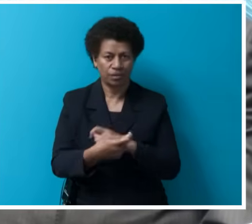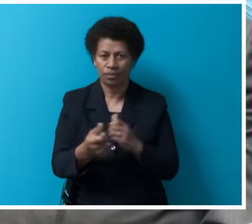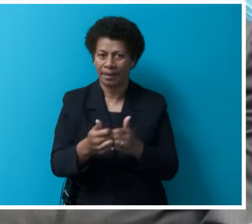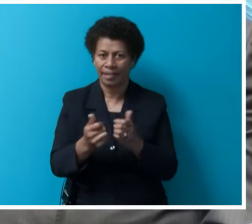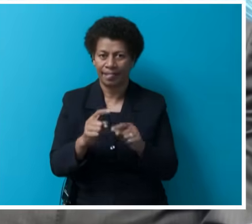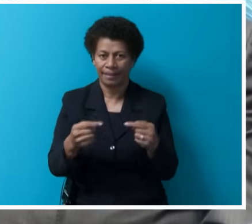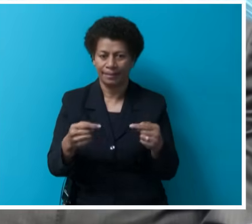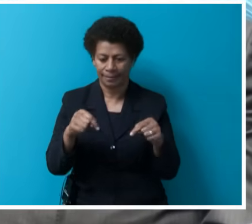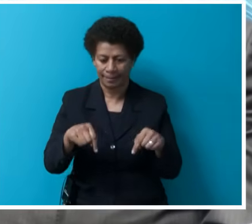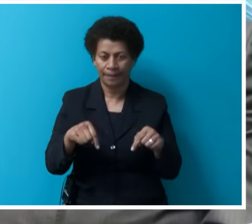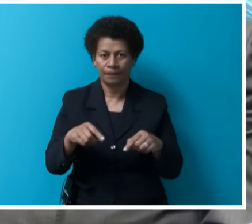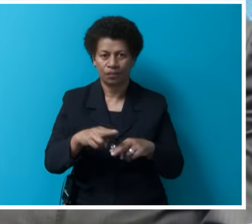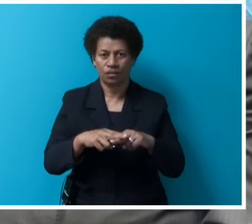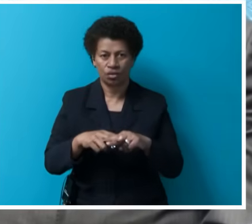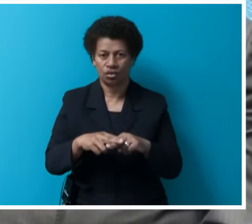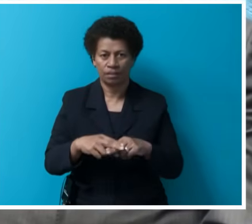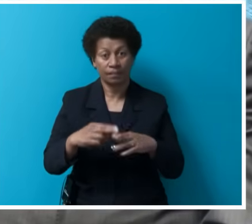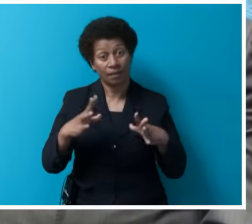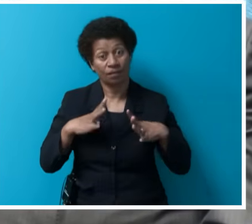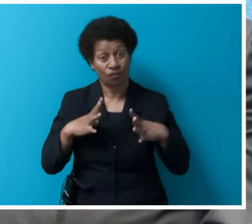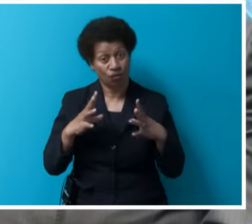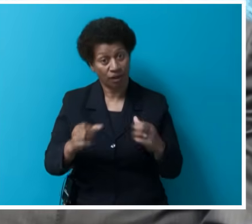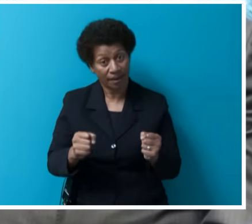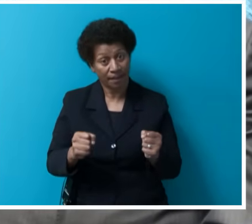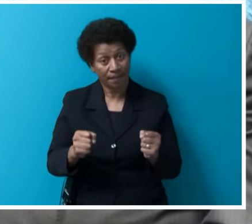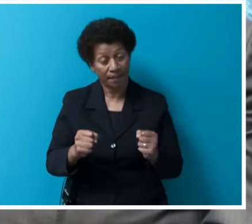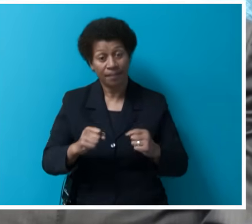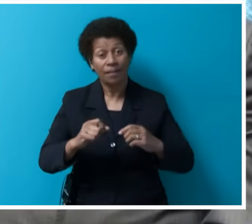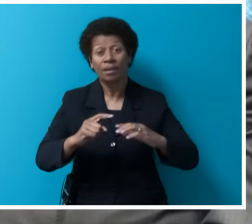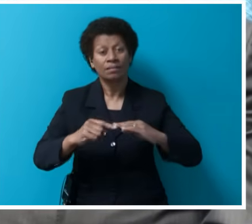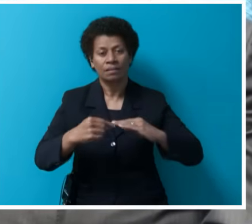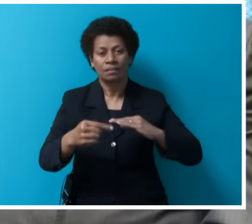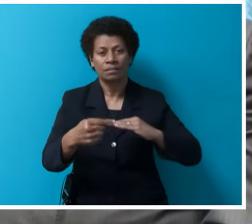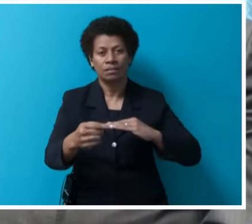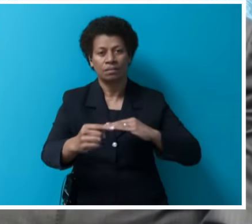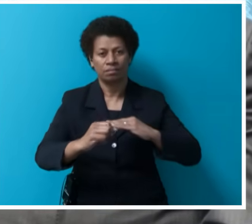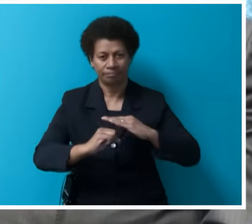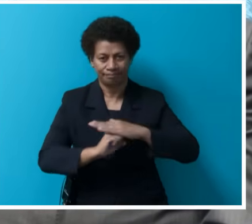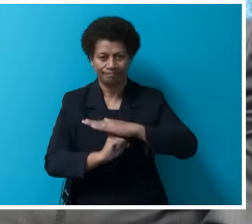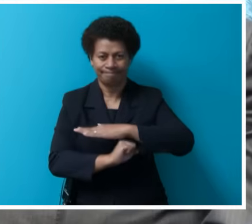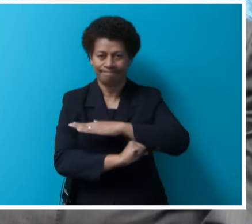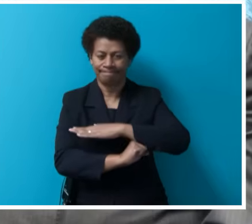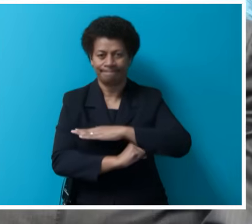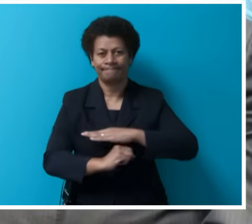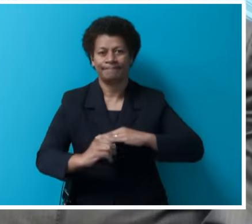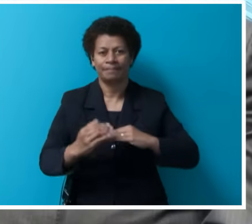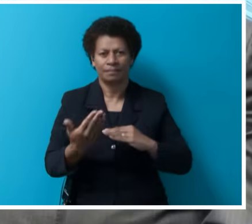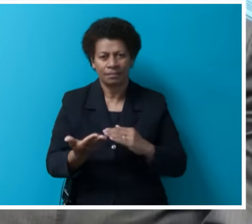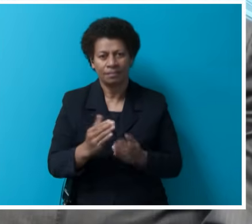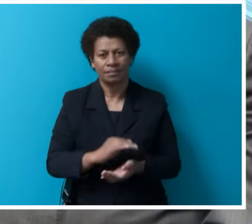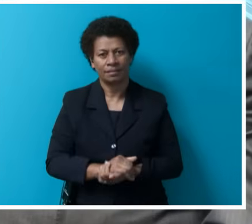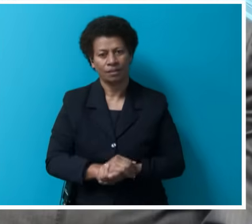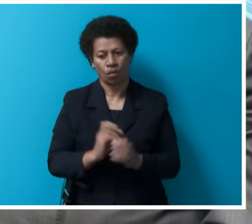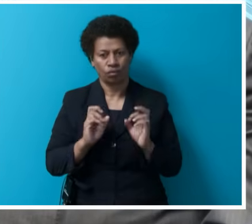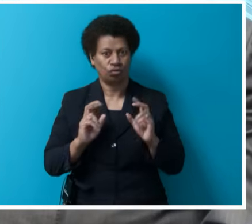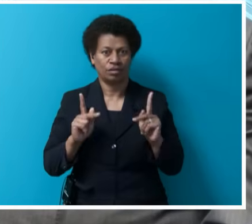is an opportunity for us to build this country further in